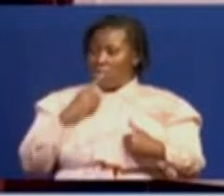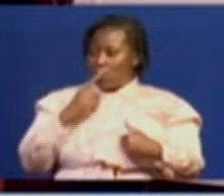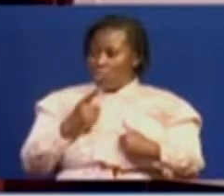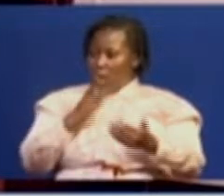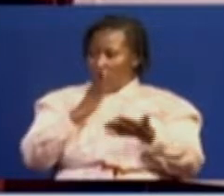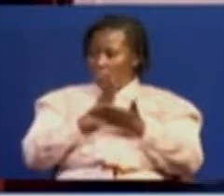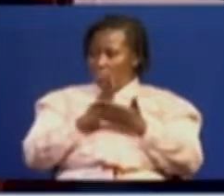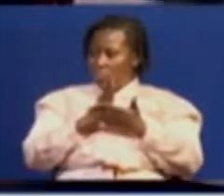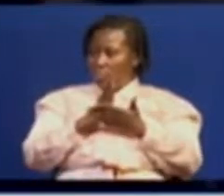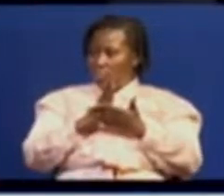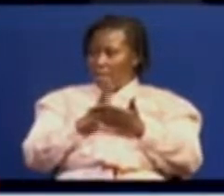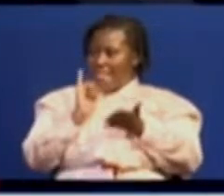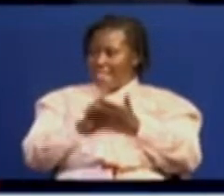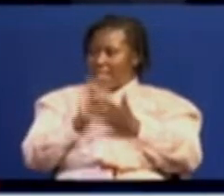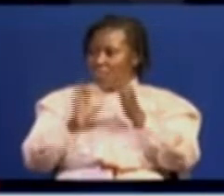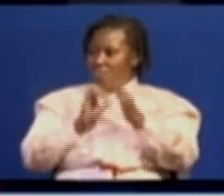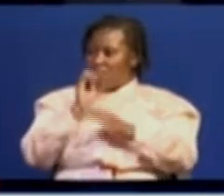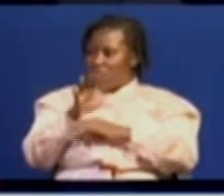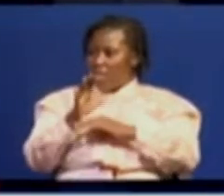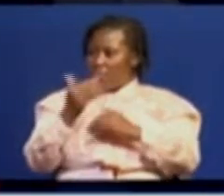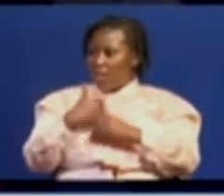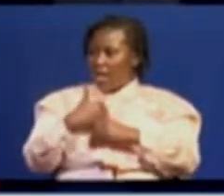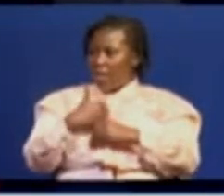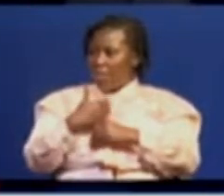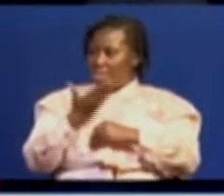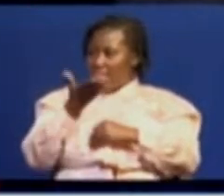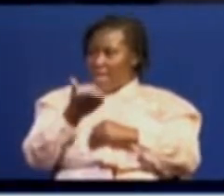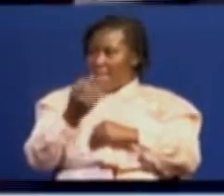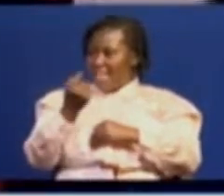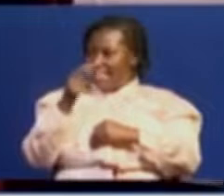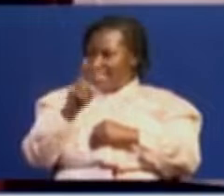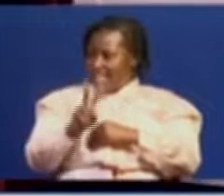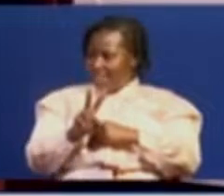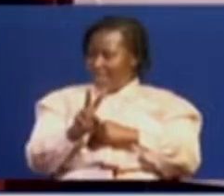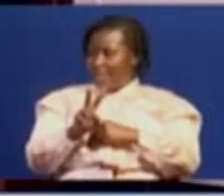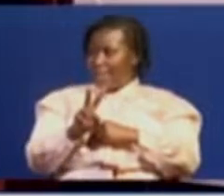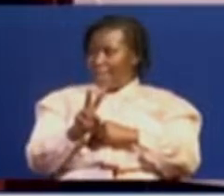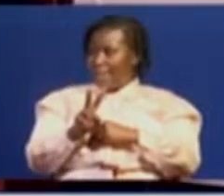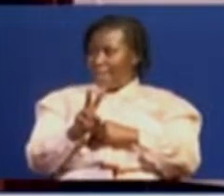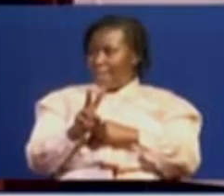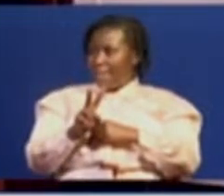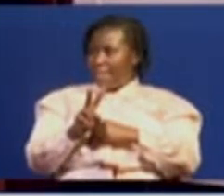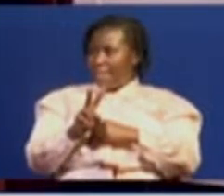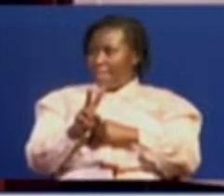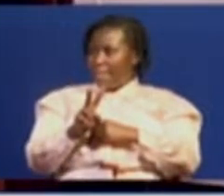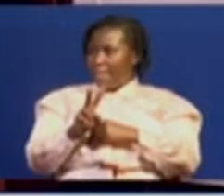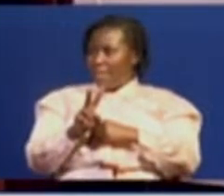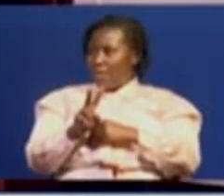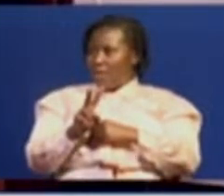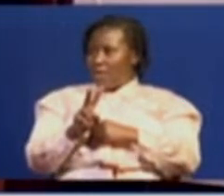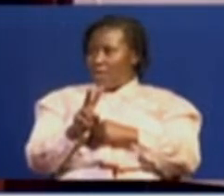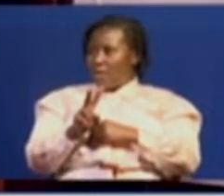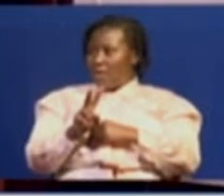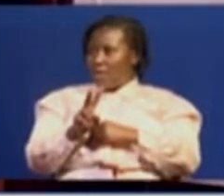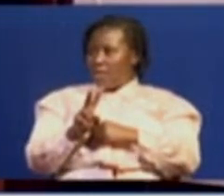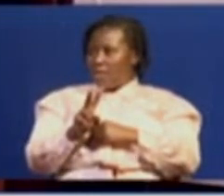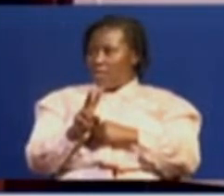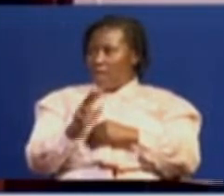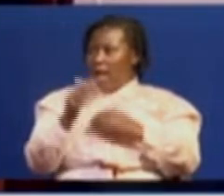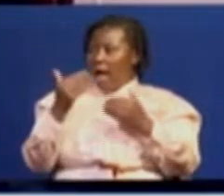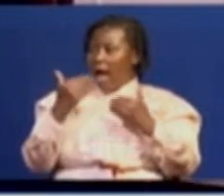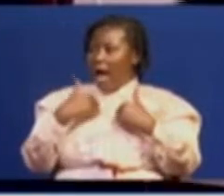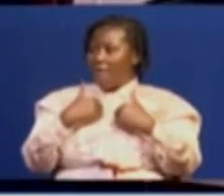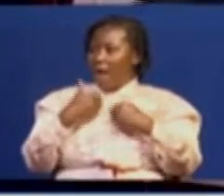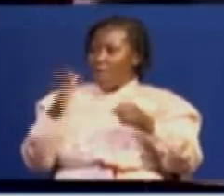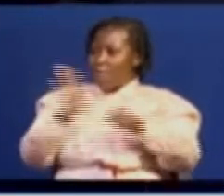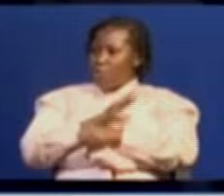am very sure that that video is an abstract of what I said. I